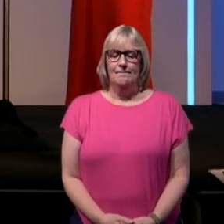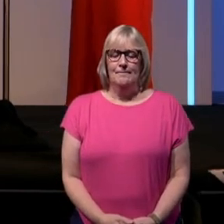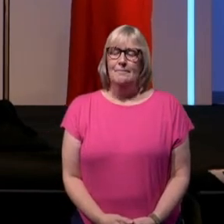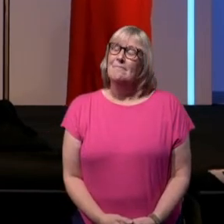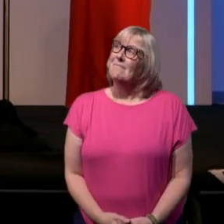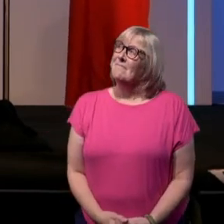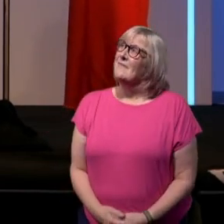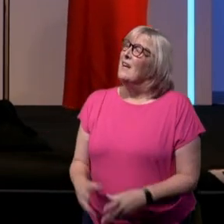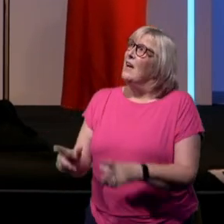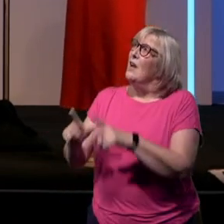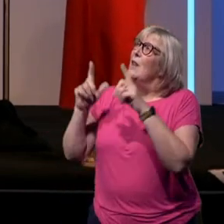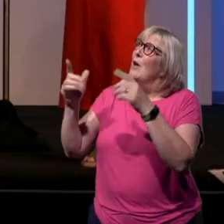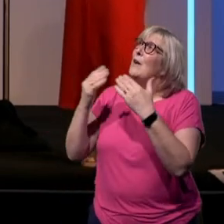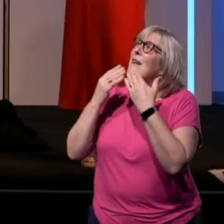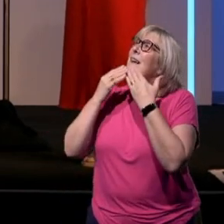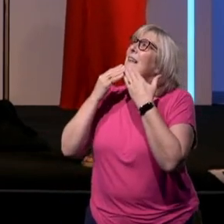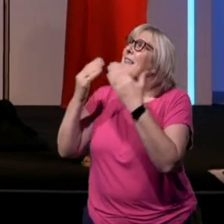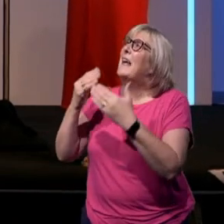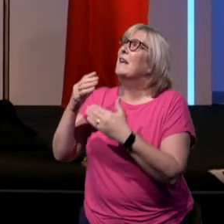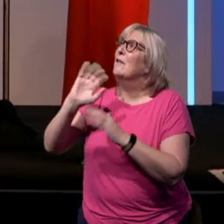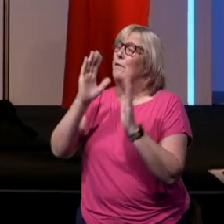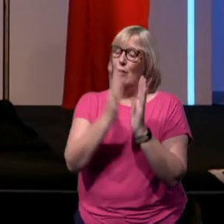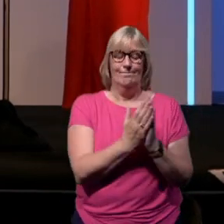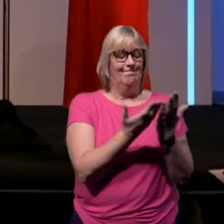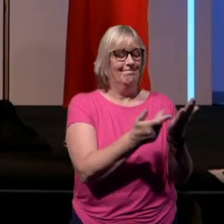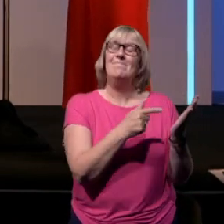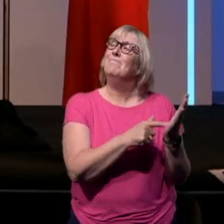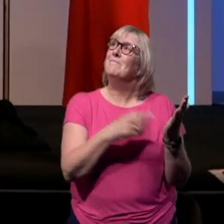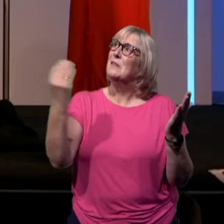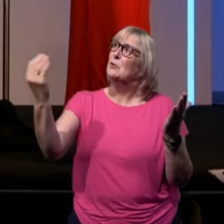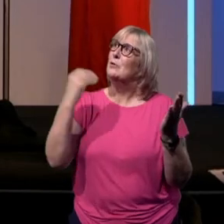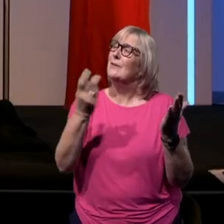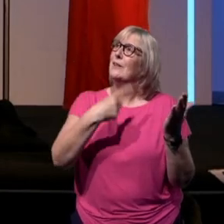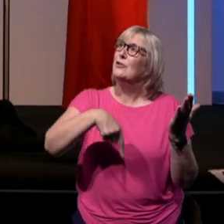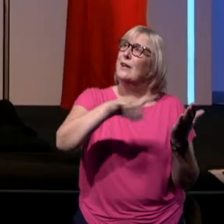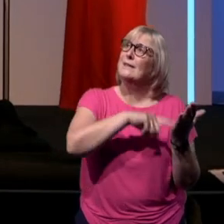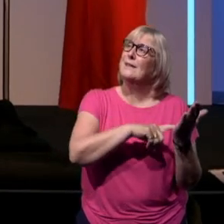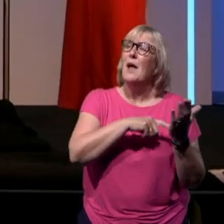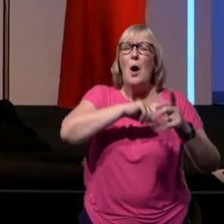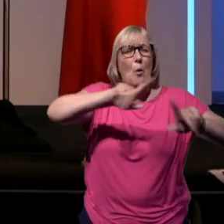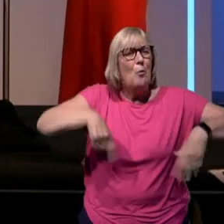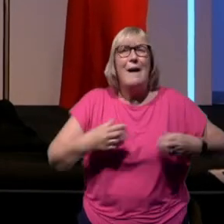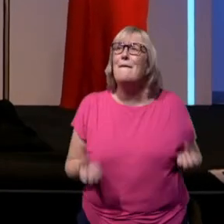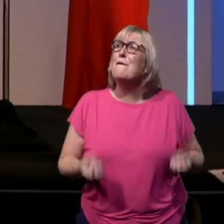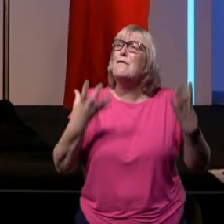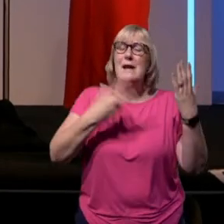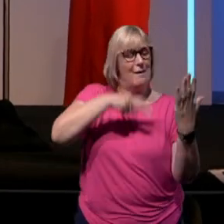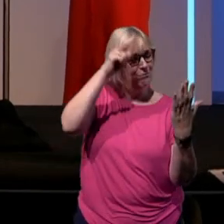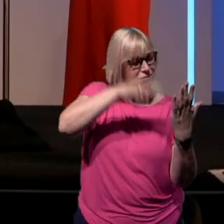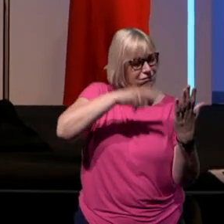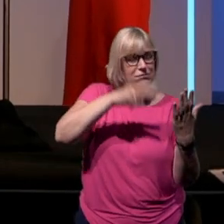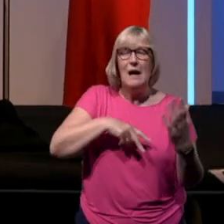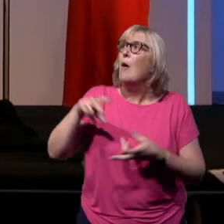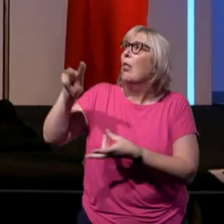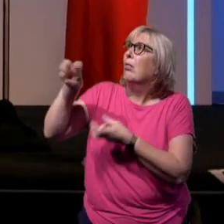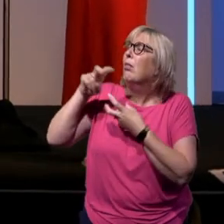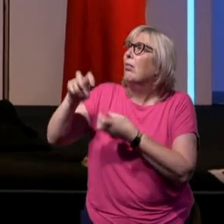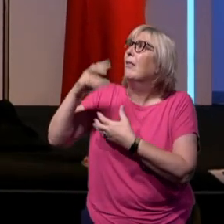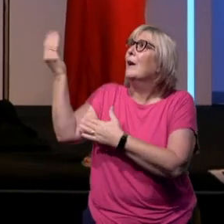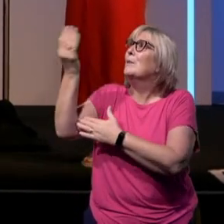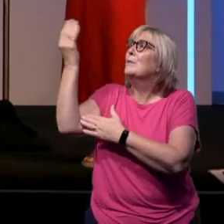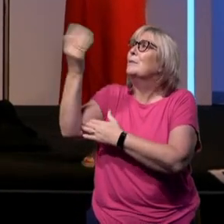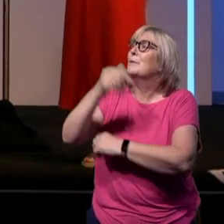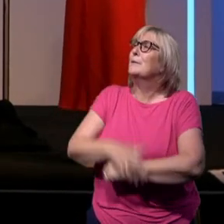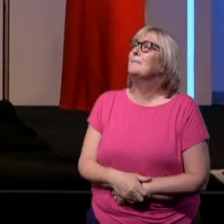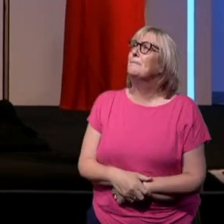Dear Lord, we thank you for your precious word and the freedom to be able to read it and hear it preached. Help us now to